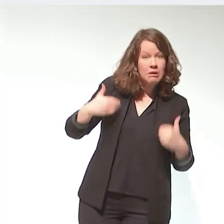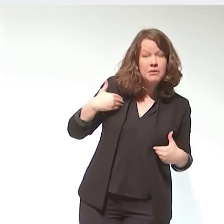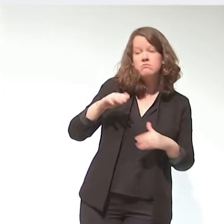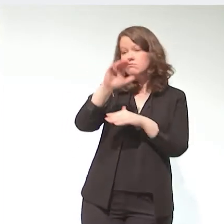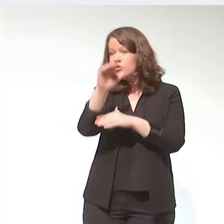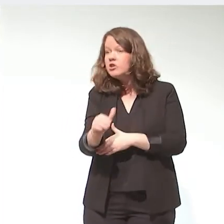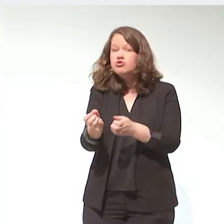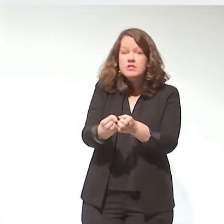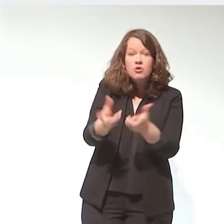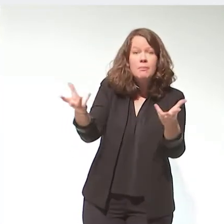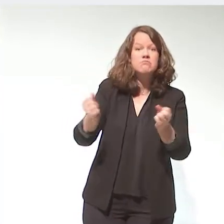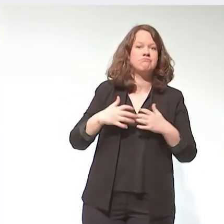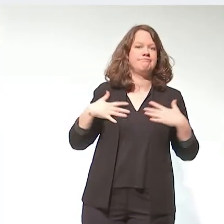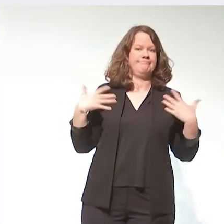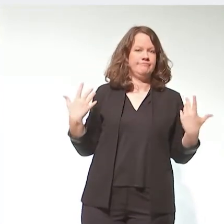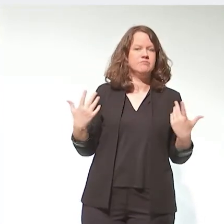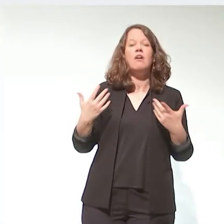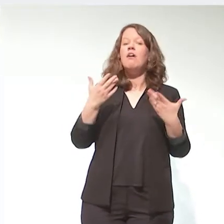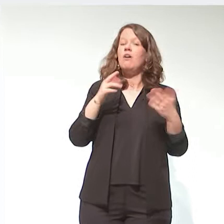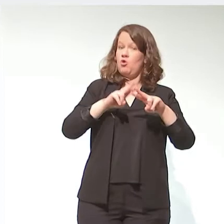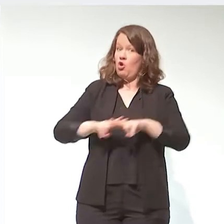people and promote their rights.